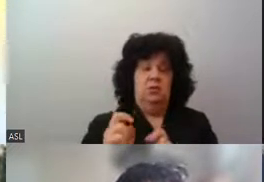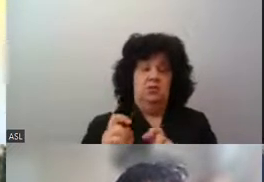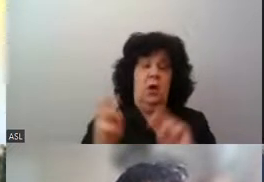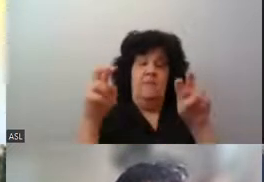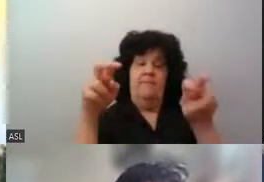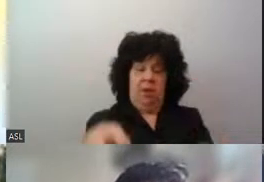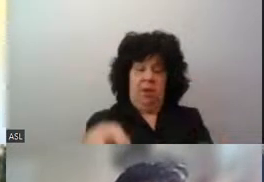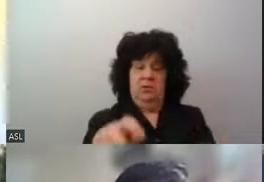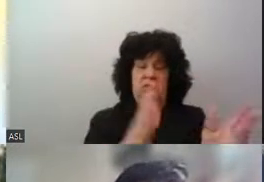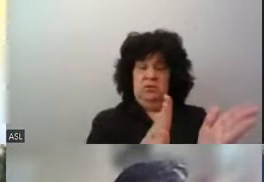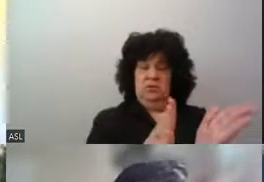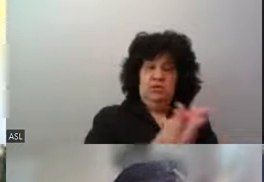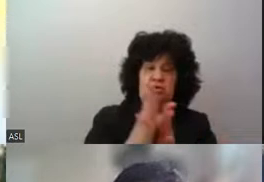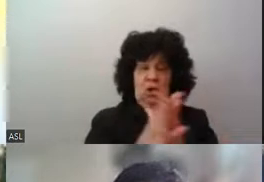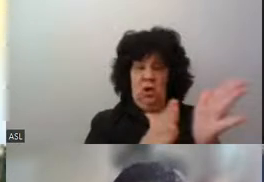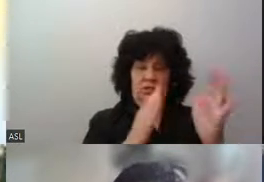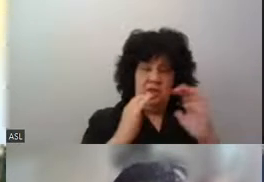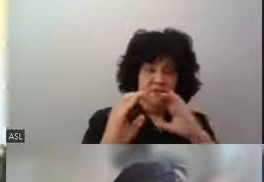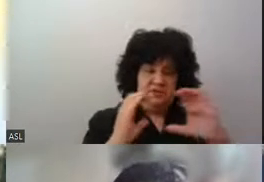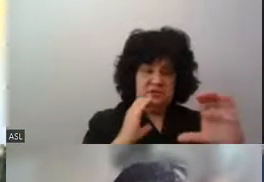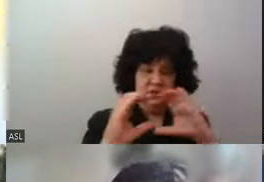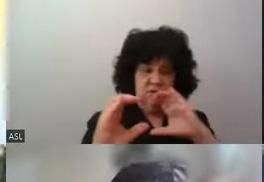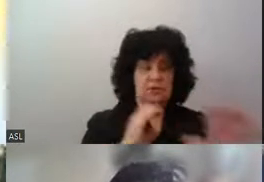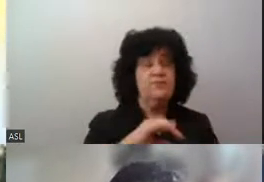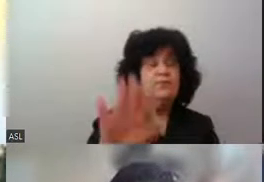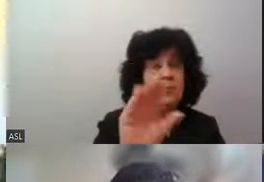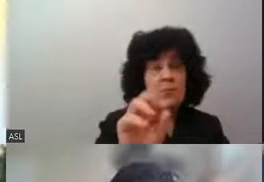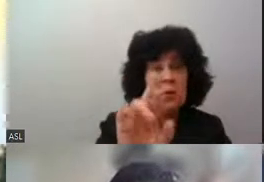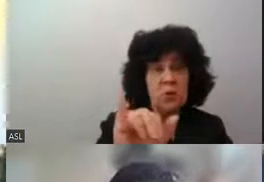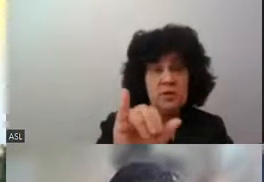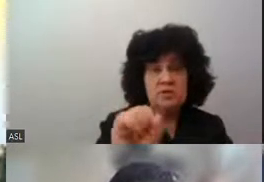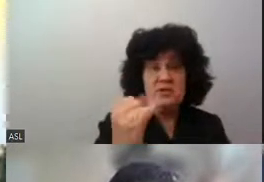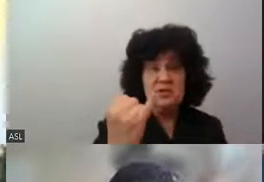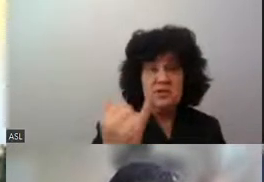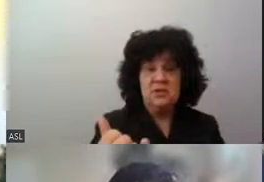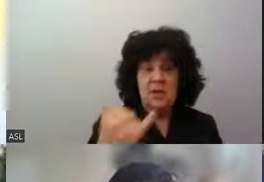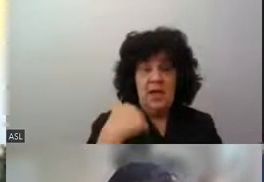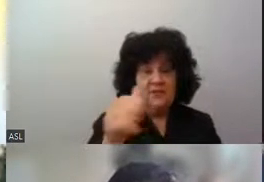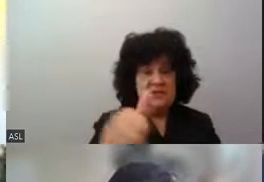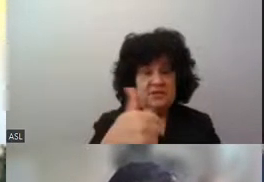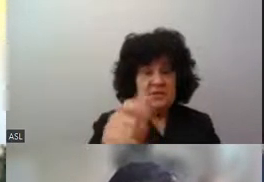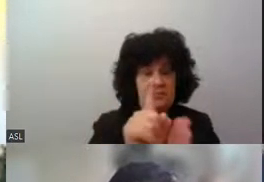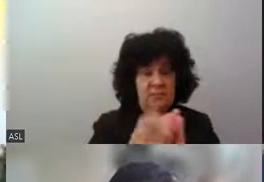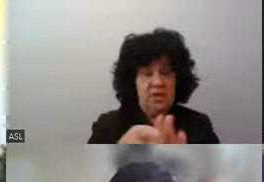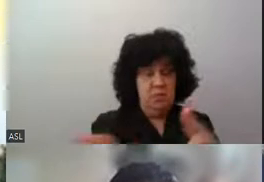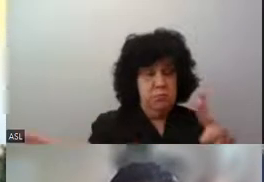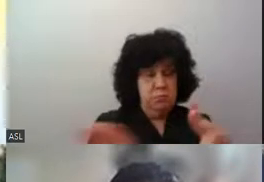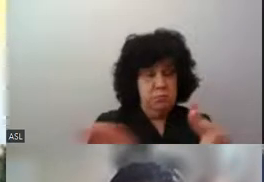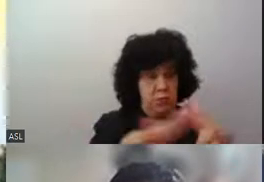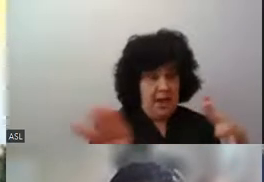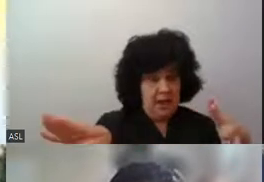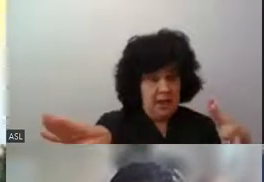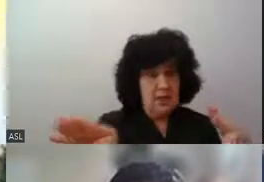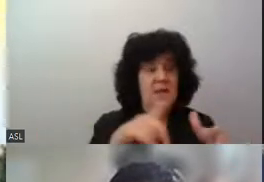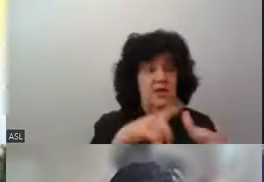So Boris, correct me if I'm wrong, but I think now we're going to just head to a short 10-minute break, and then we'll